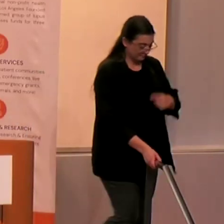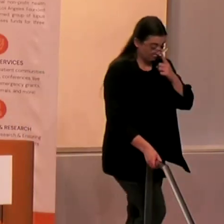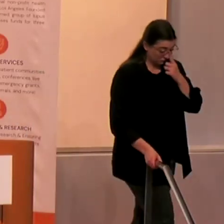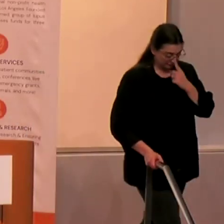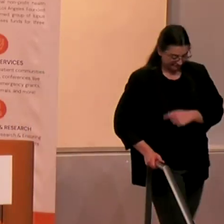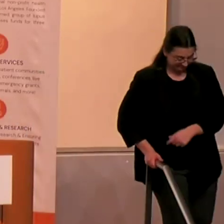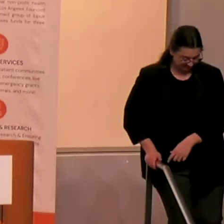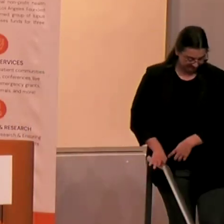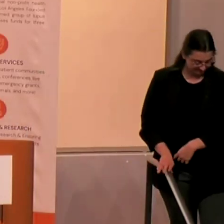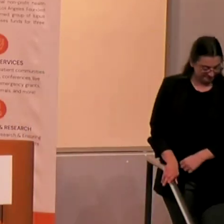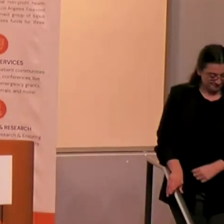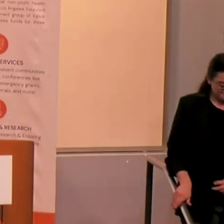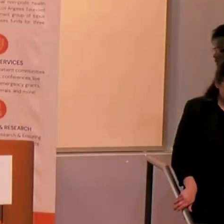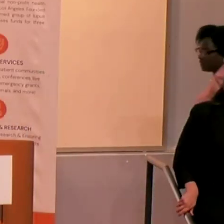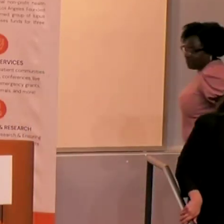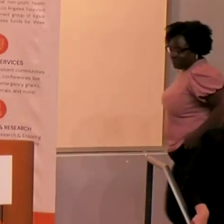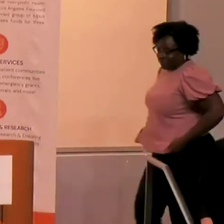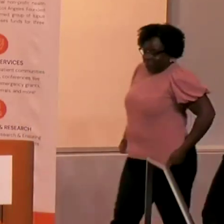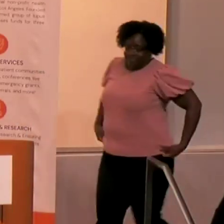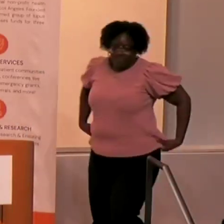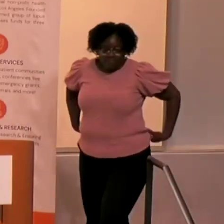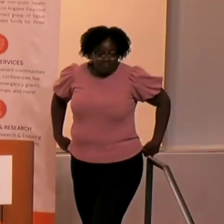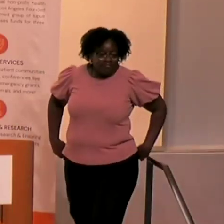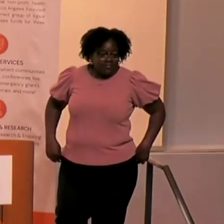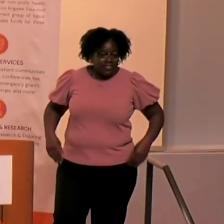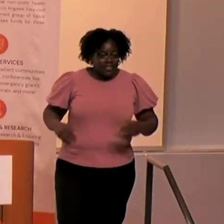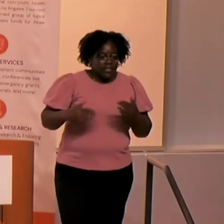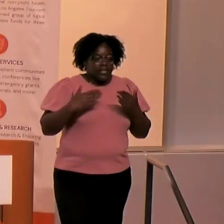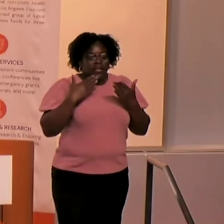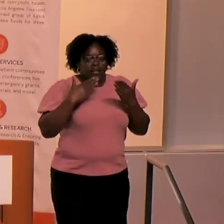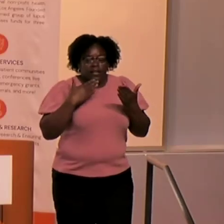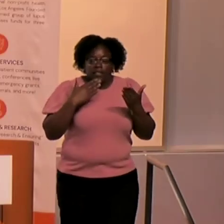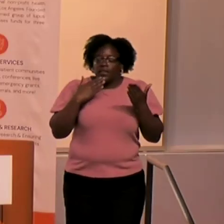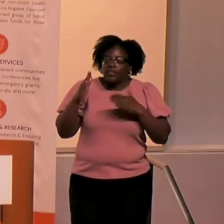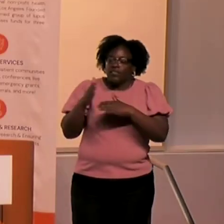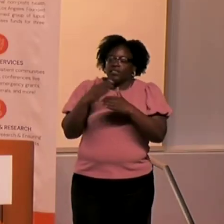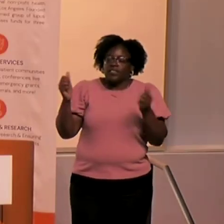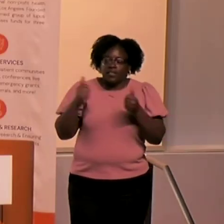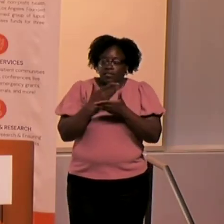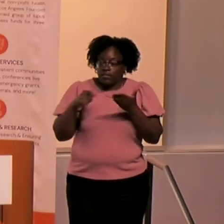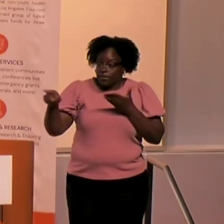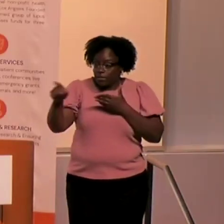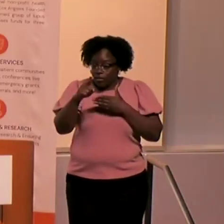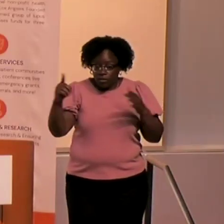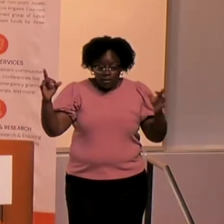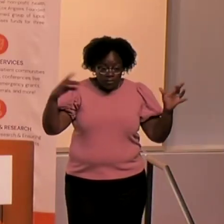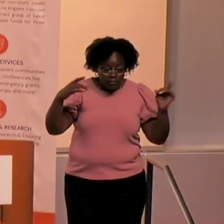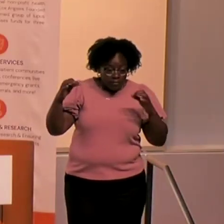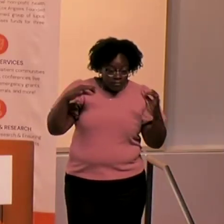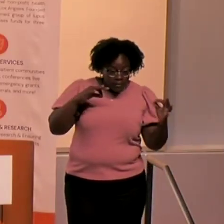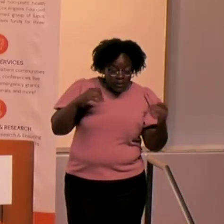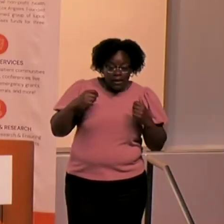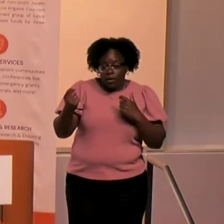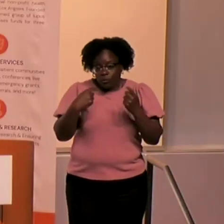Ladies, thank you so much for being vulnerable, for sharing everything. Anybody in the room have any comments or